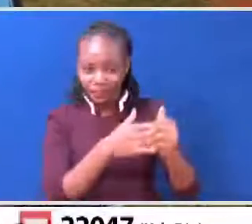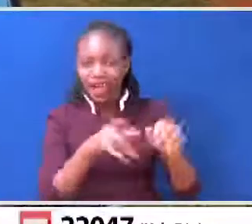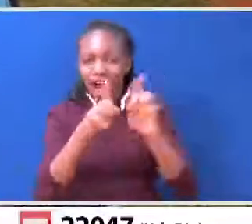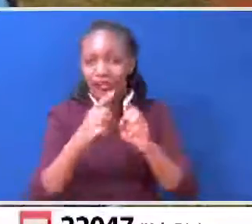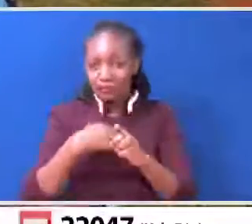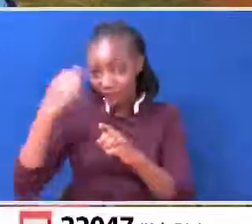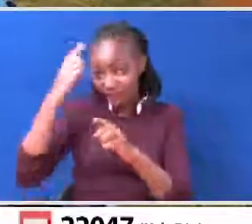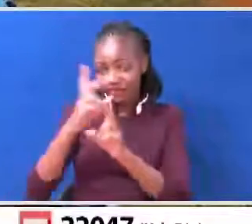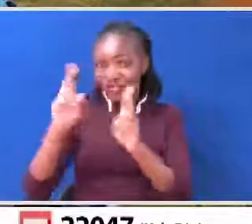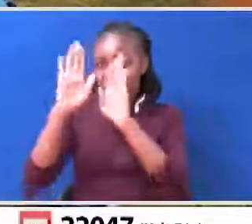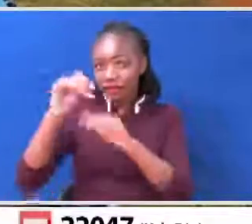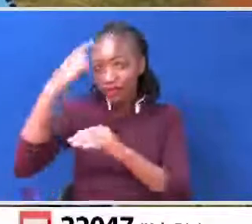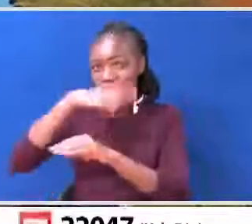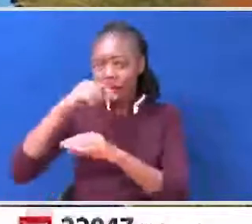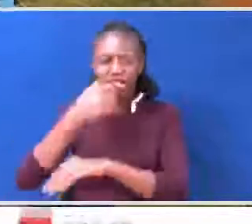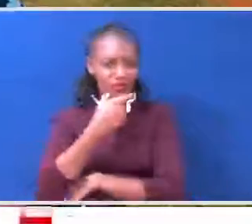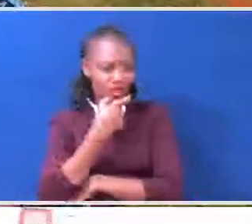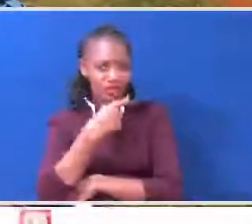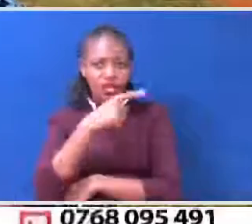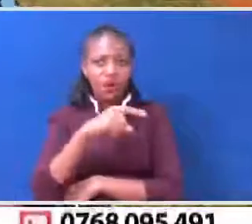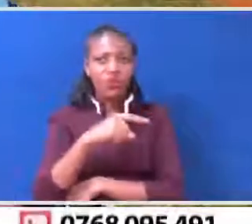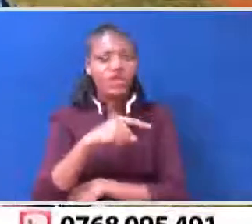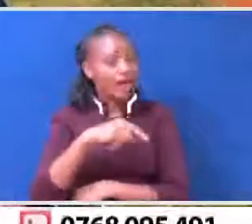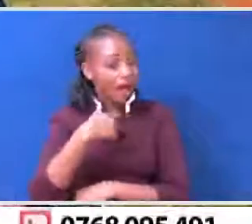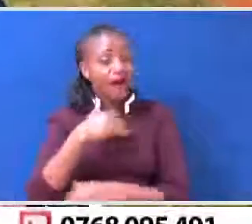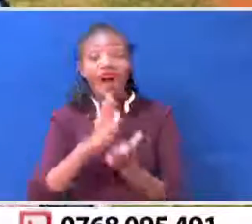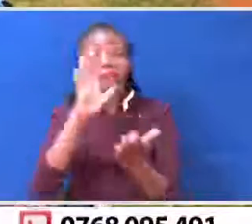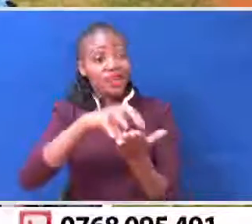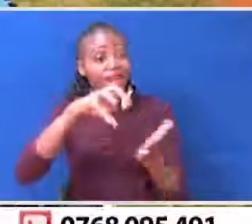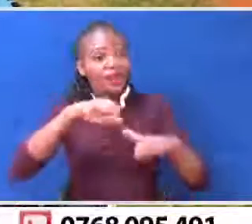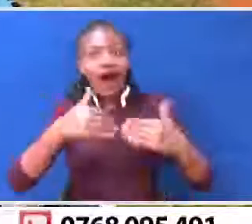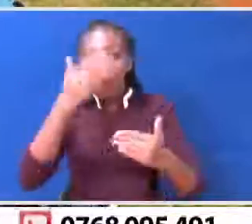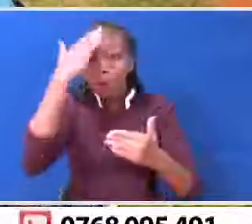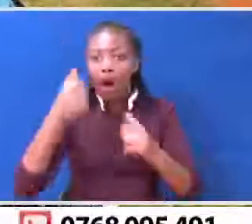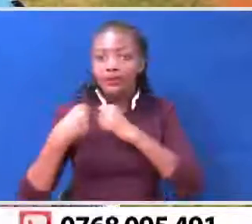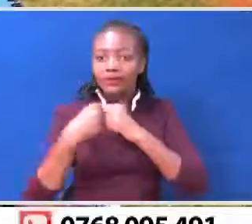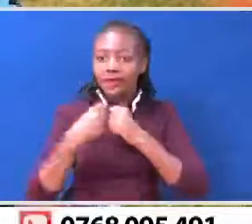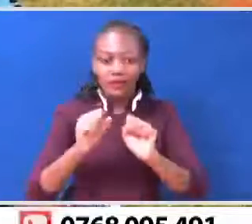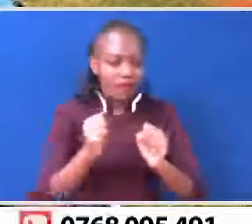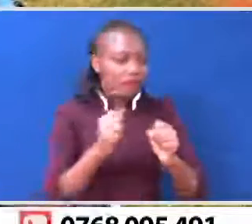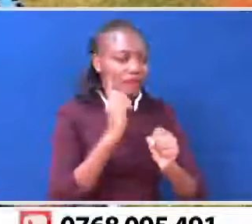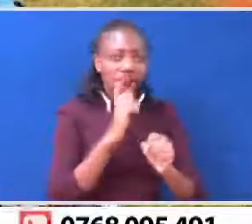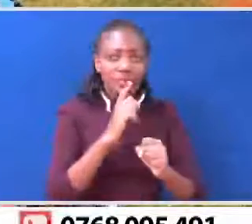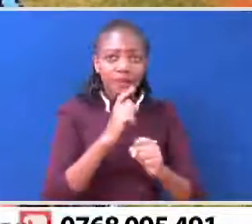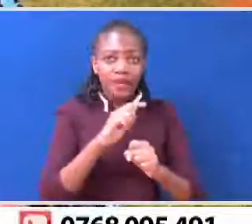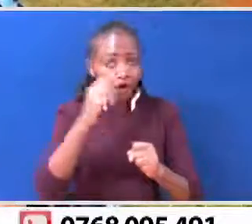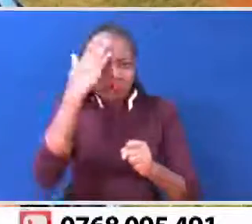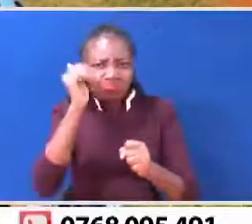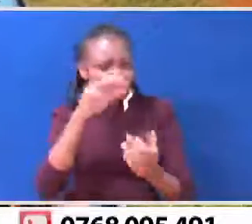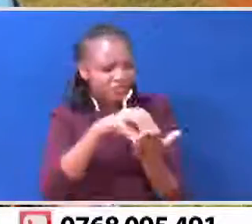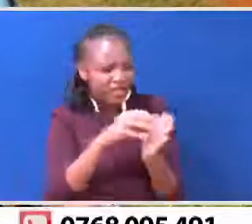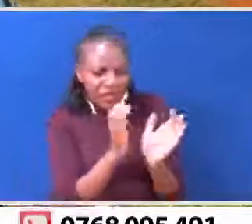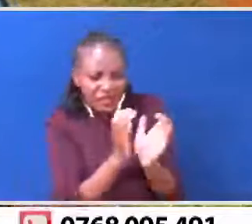most importantly is for us to ask ourselves, how do we bake a bigger cake? Because the challenge has been when people, there's this small cake and everybody want to